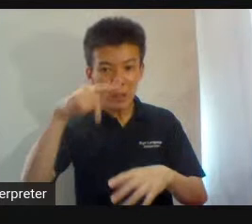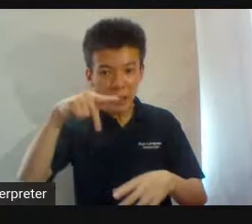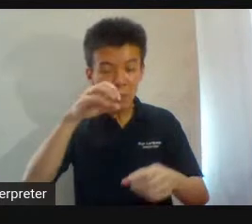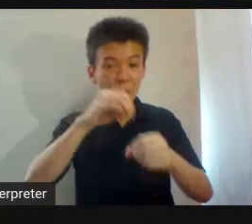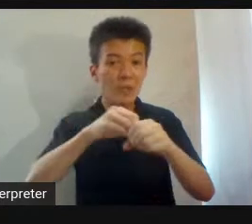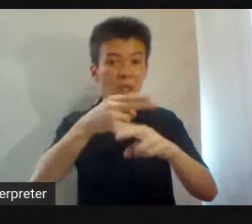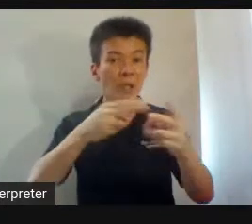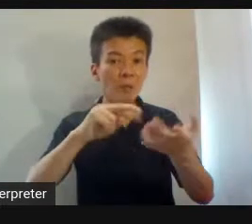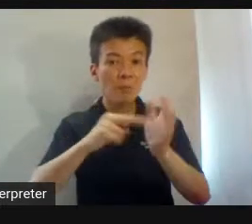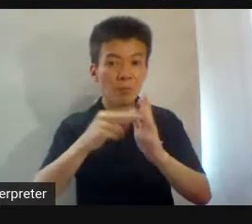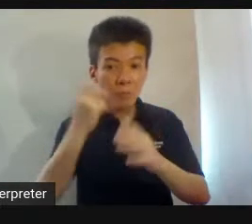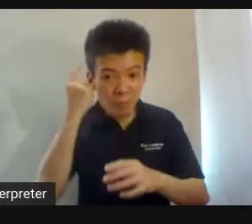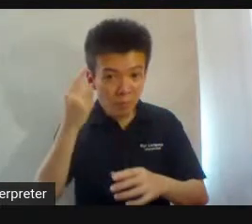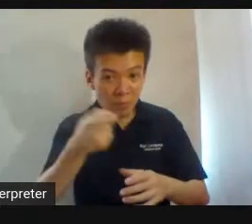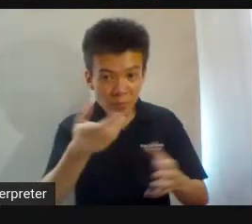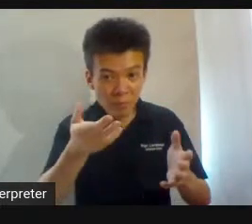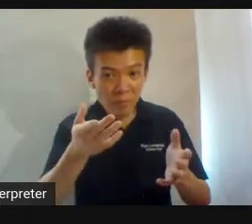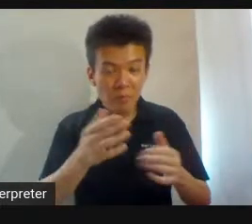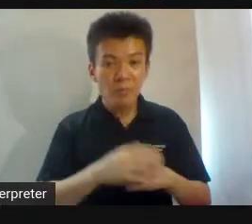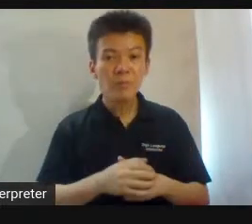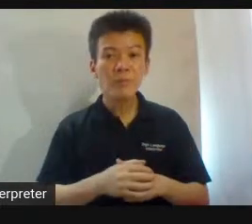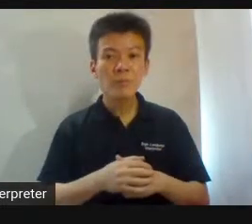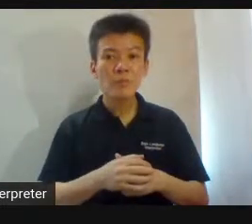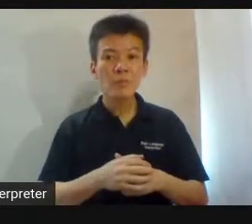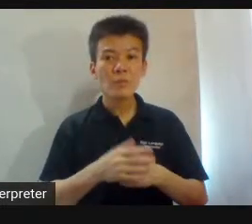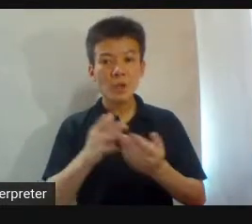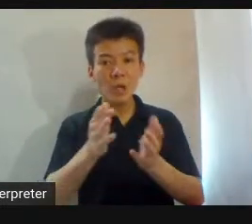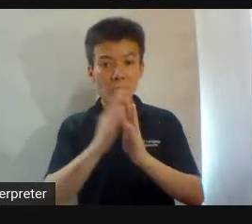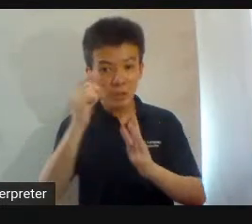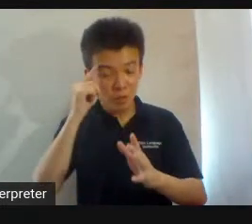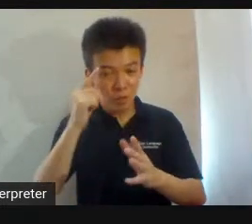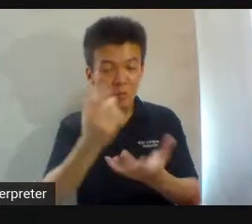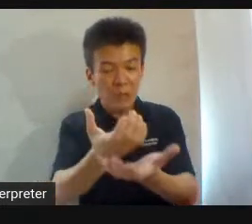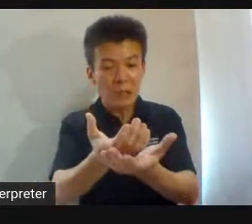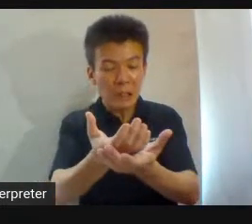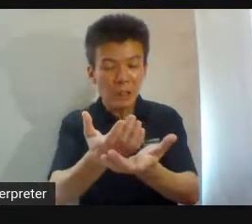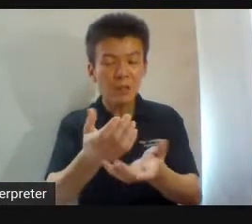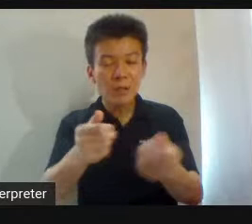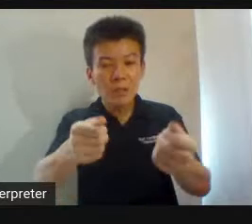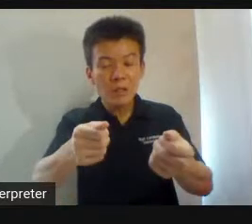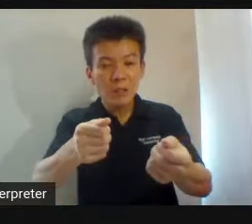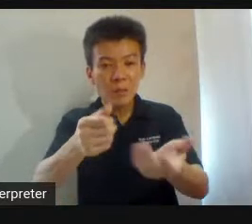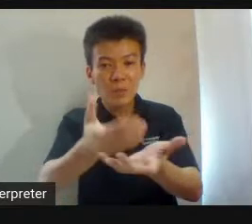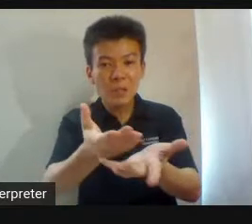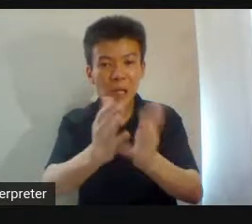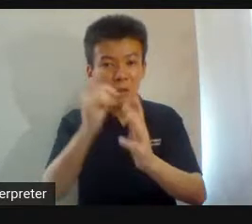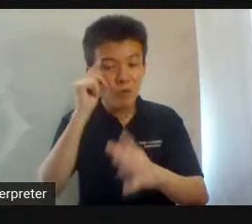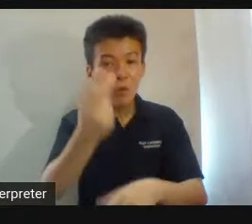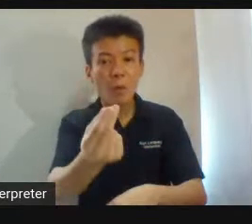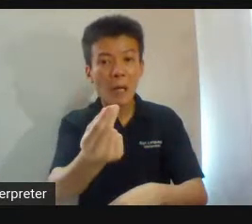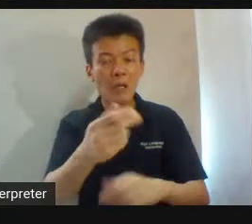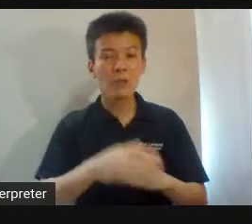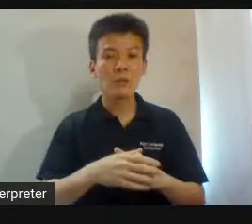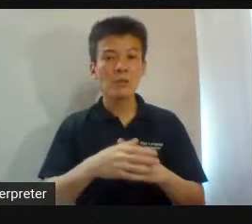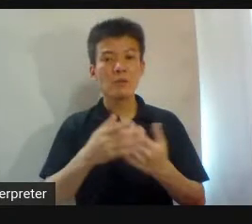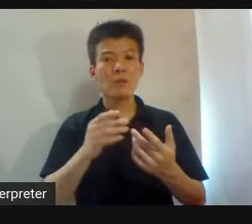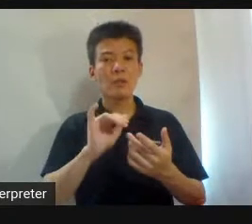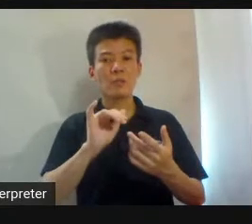Anyone? That they're asking for money. Exactly. So again, back into that